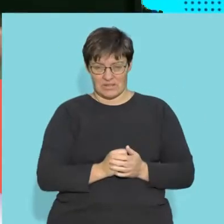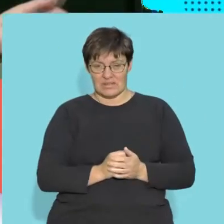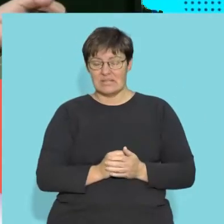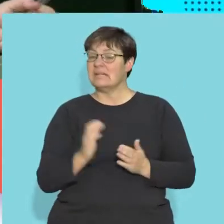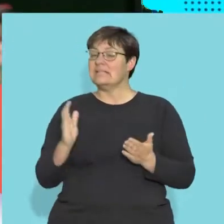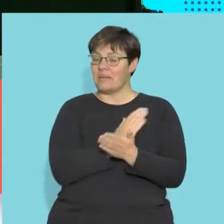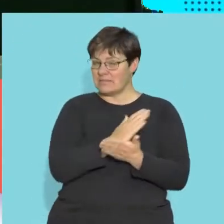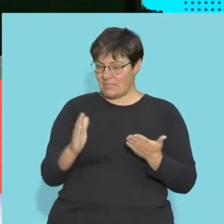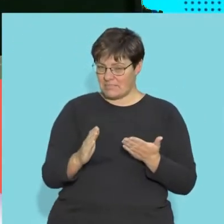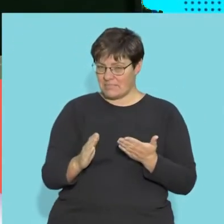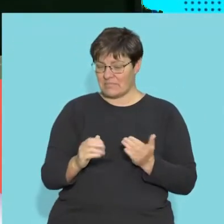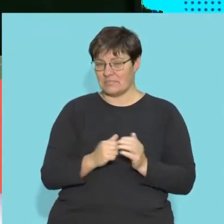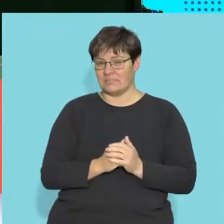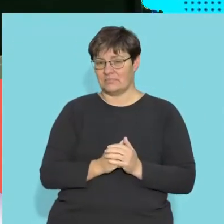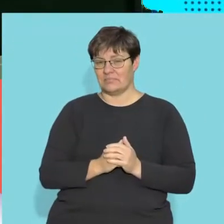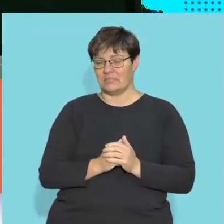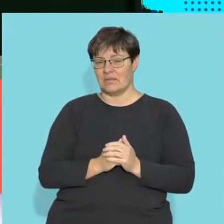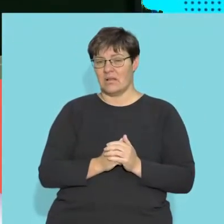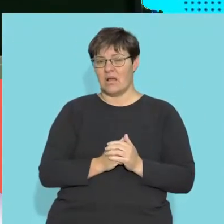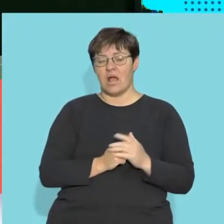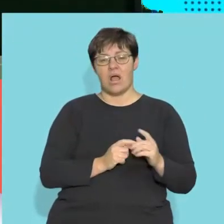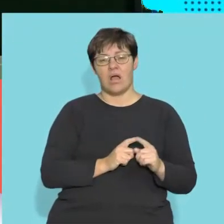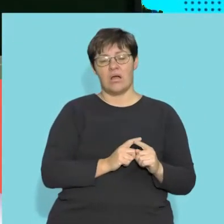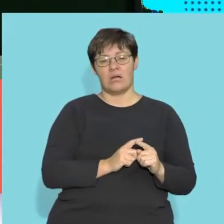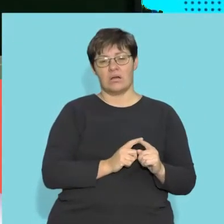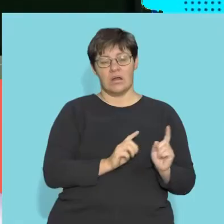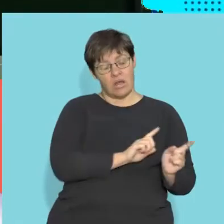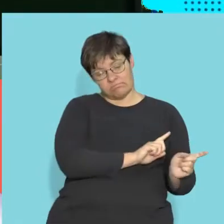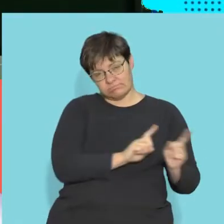Sometimes I'm going to go across, all right, the